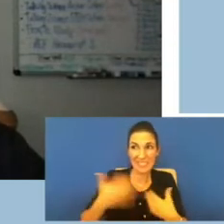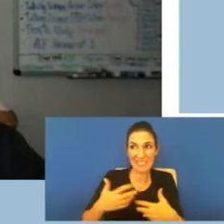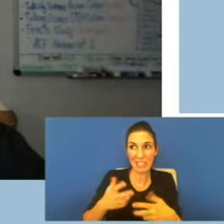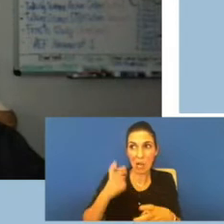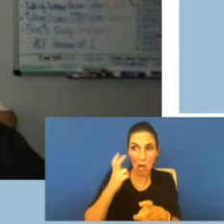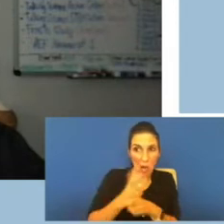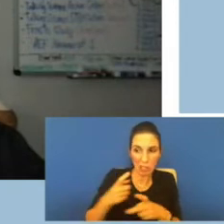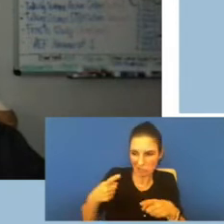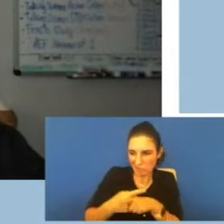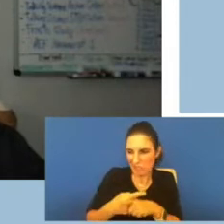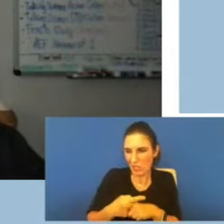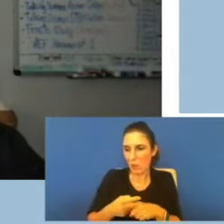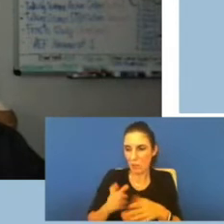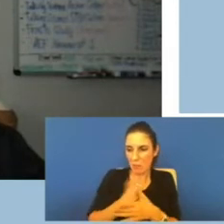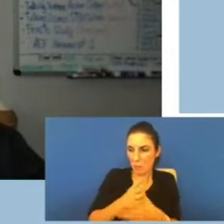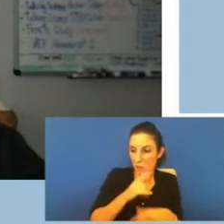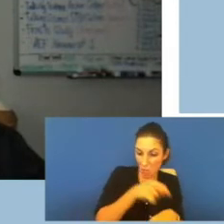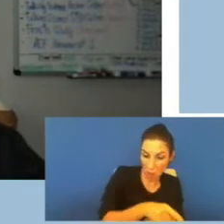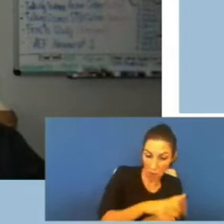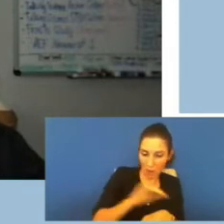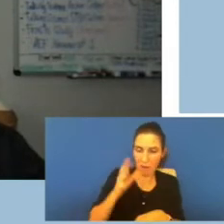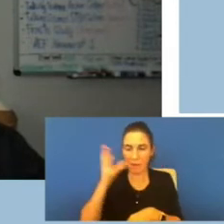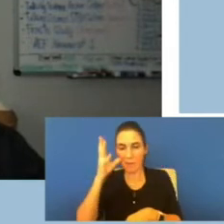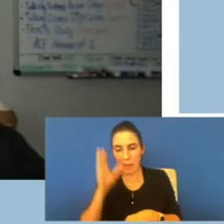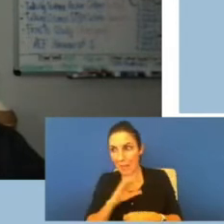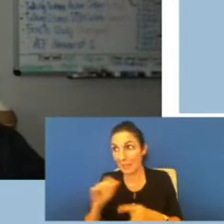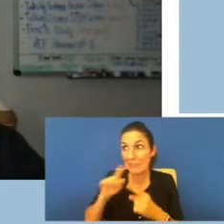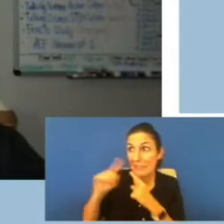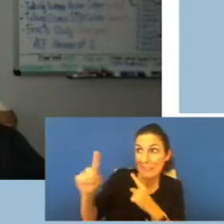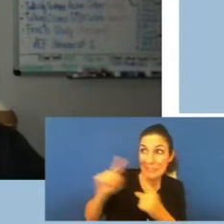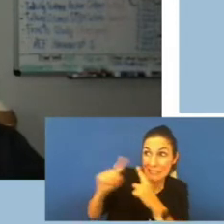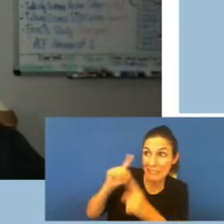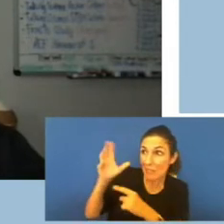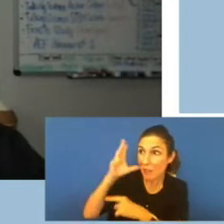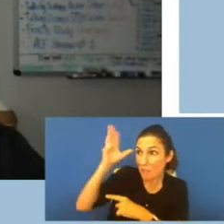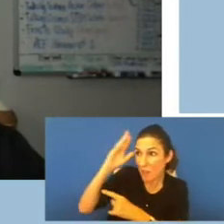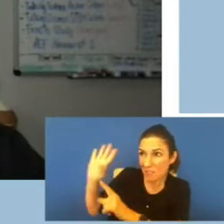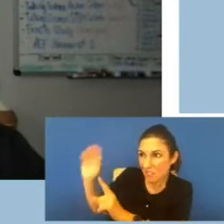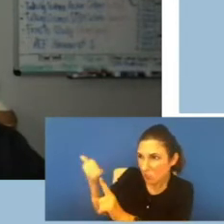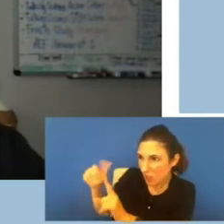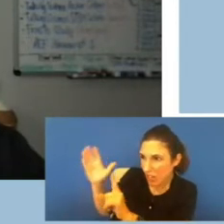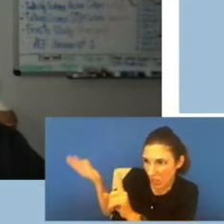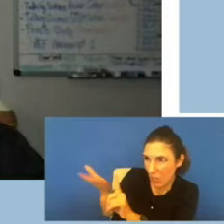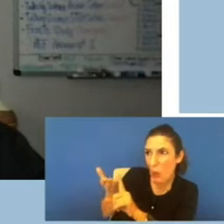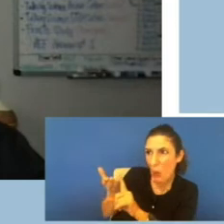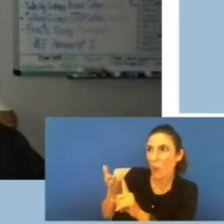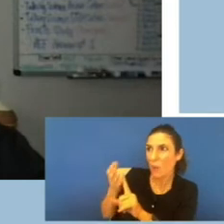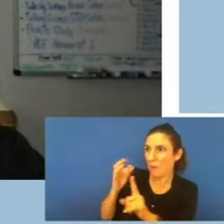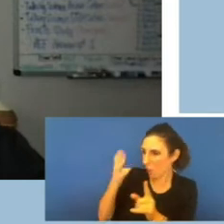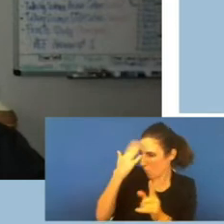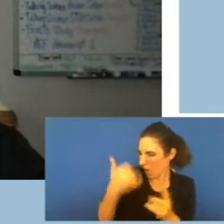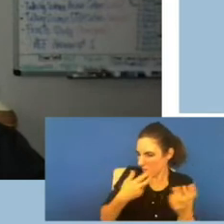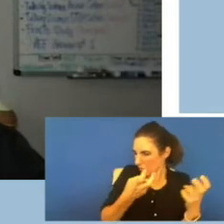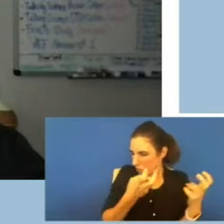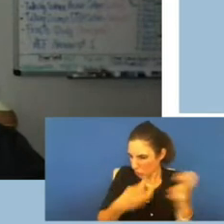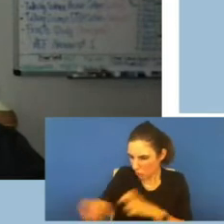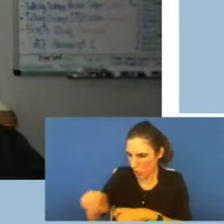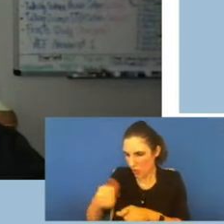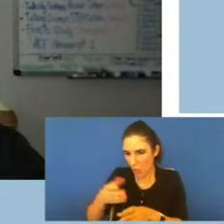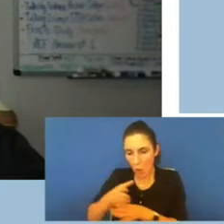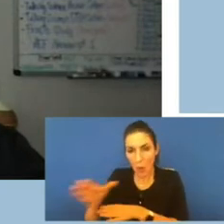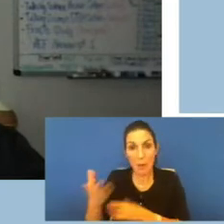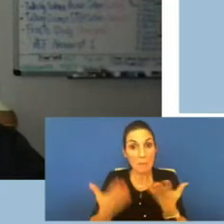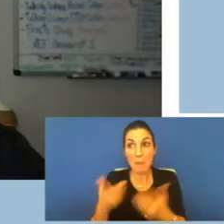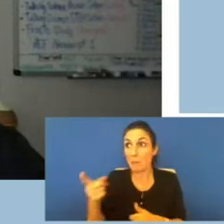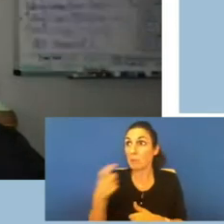parents. And it would take a series of conversations to convince them of the appropriateness of the switch. And you might say that she had